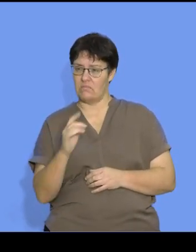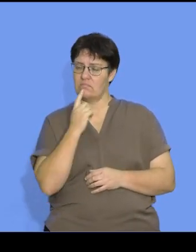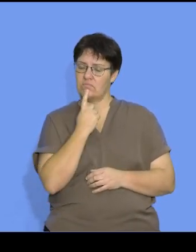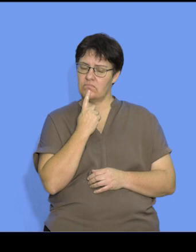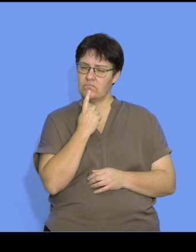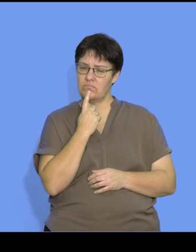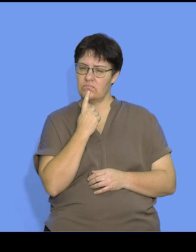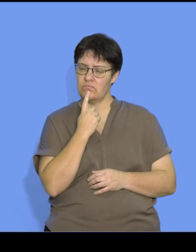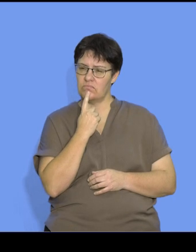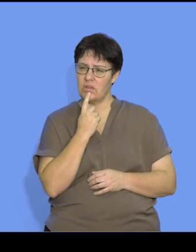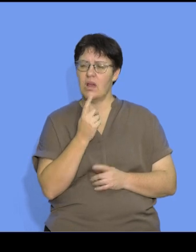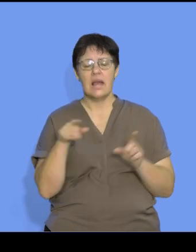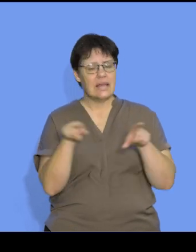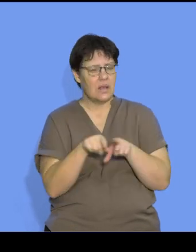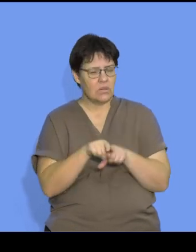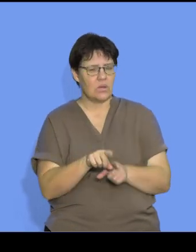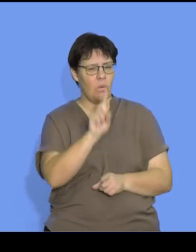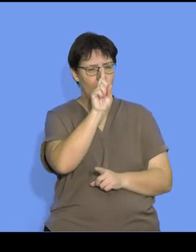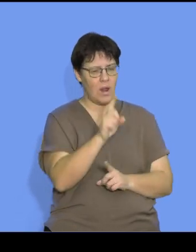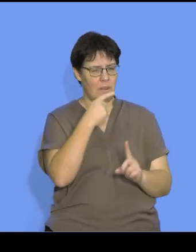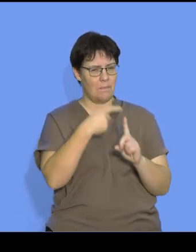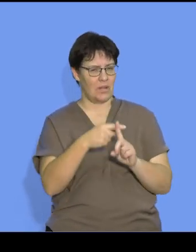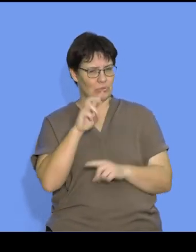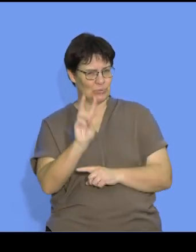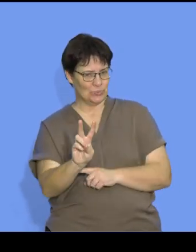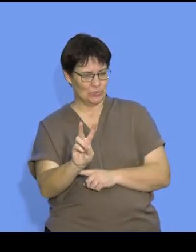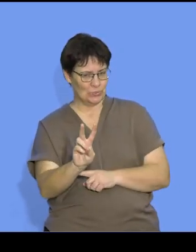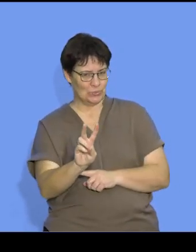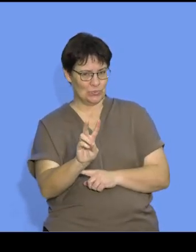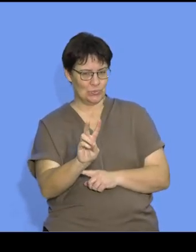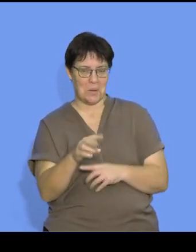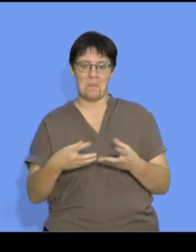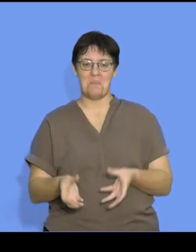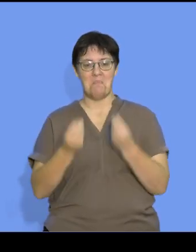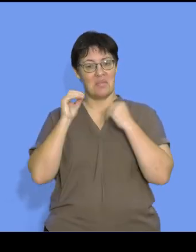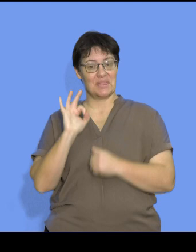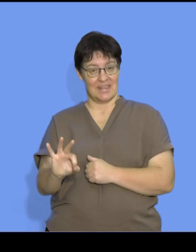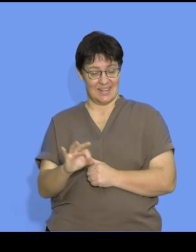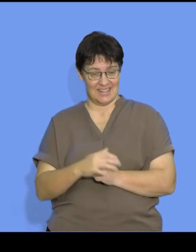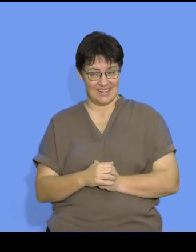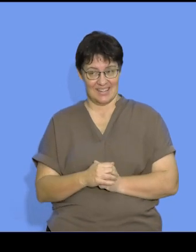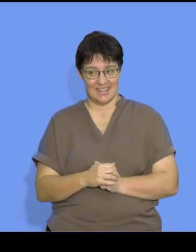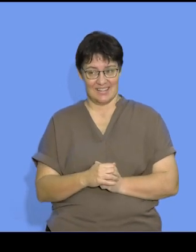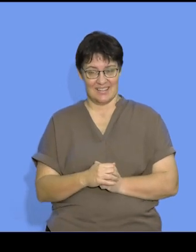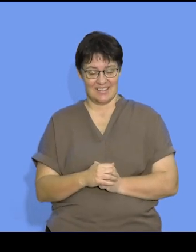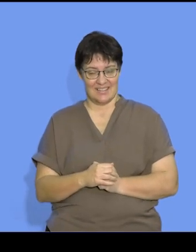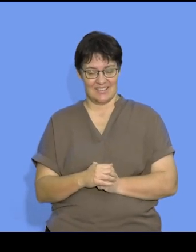and 3 is equal to 1 plus 2.